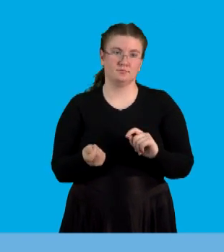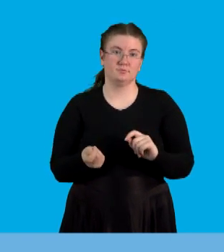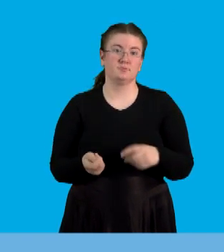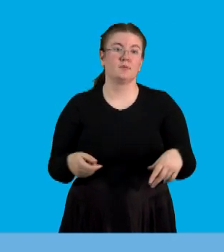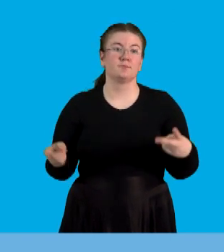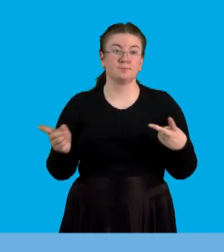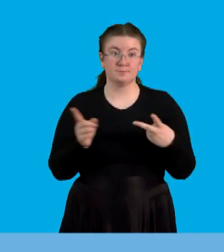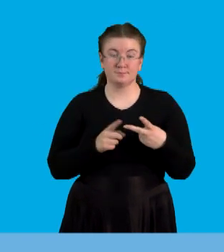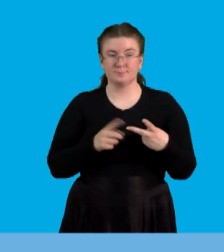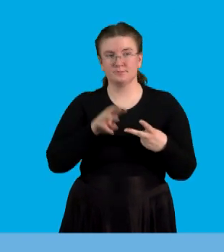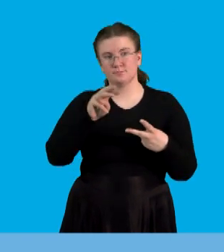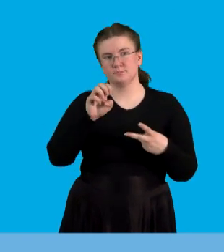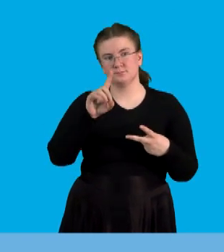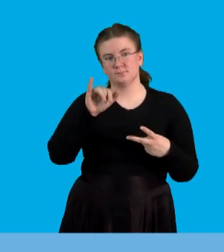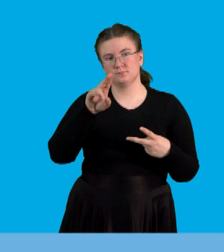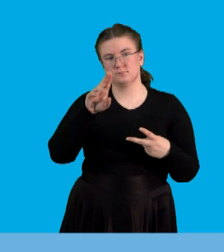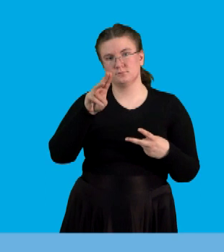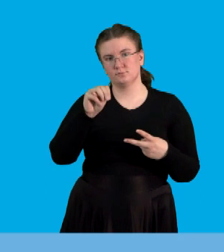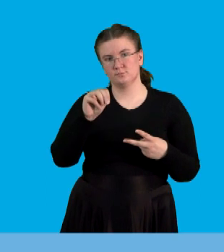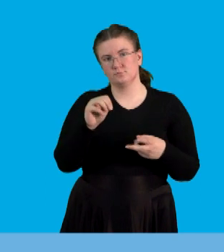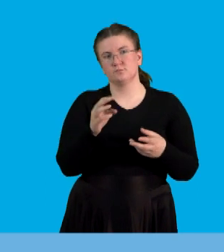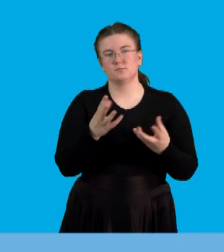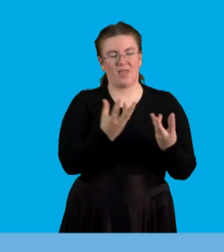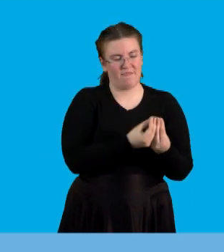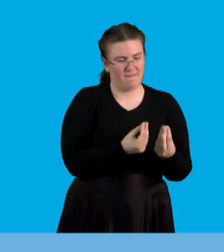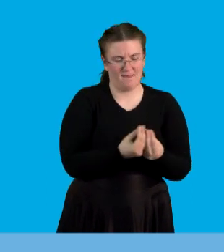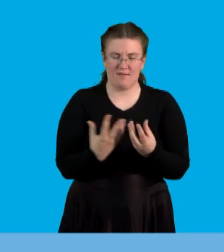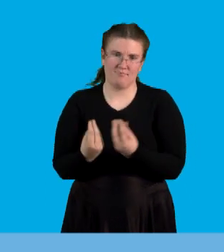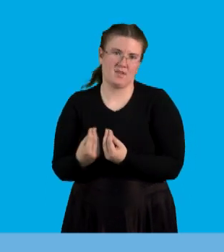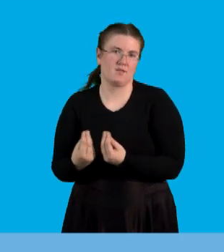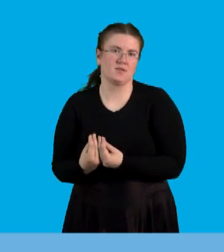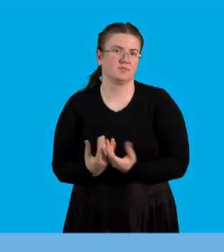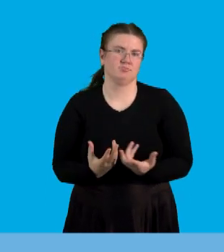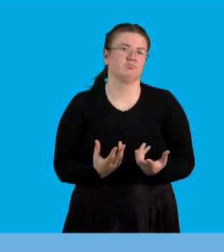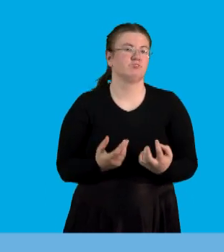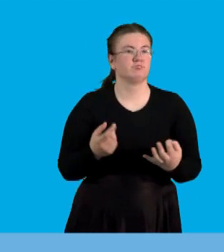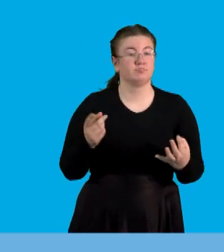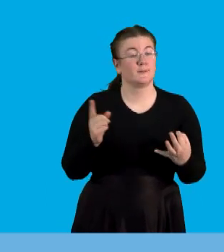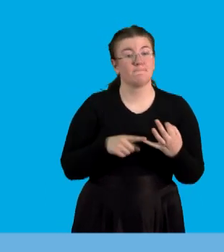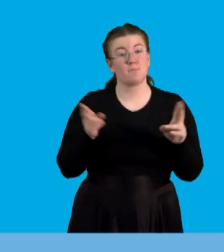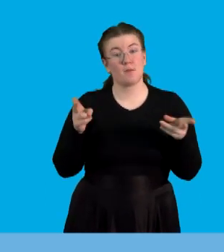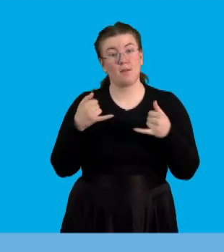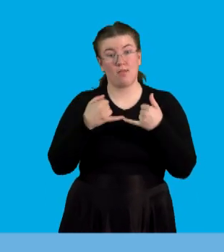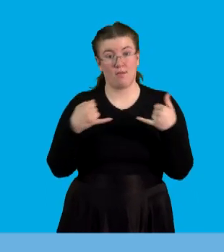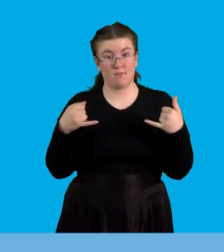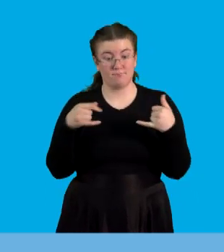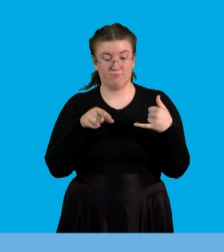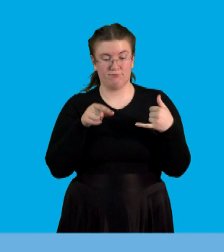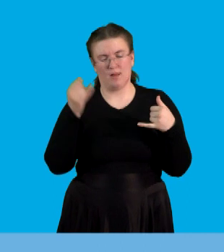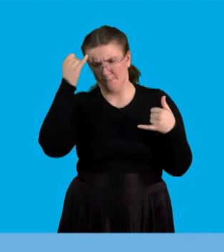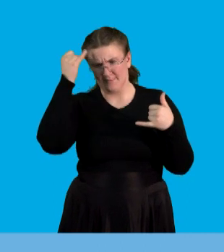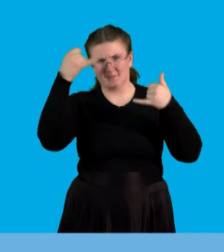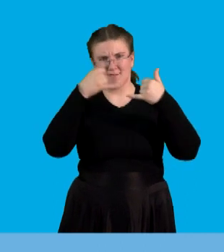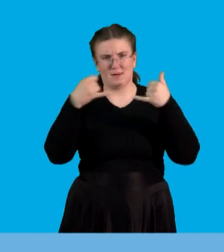light can travel. Whereas now the normal line is an imaginary line that divides the angle between the incident